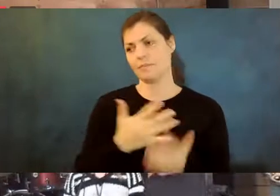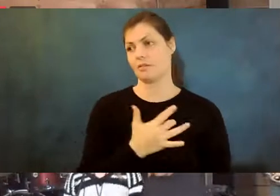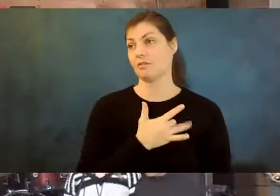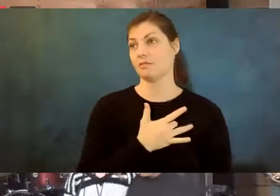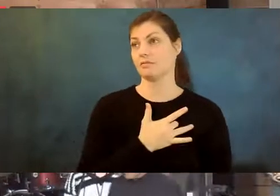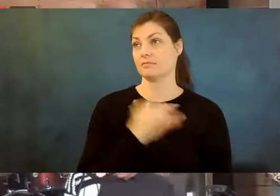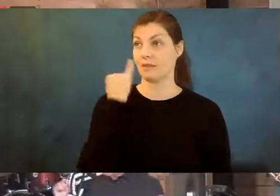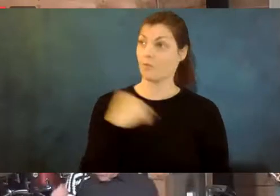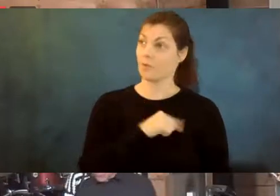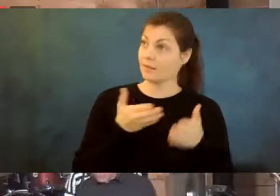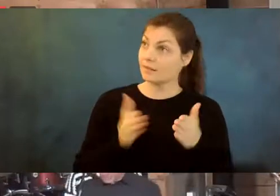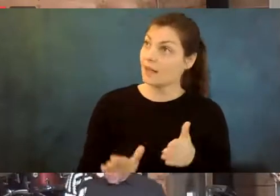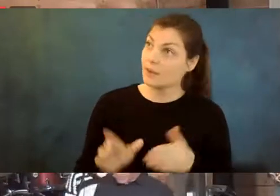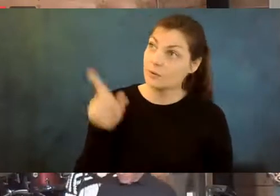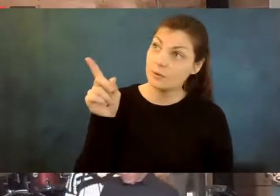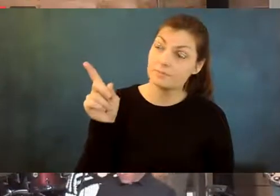that, Lord, if we allow you